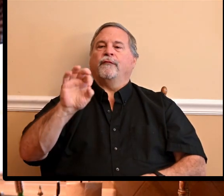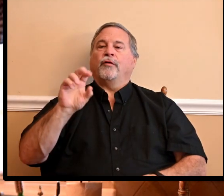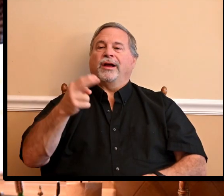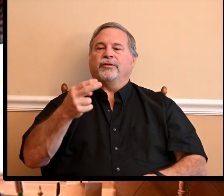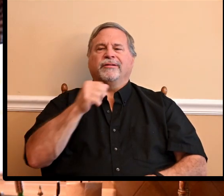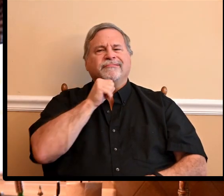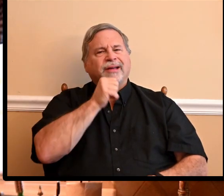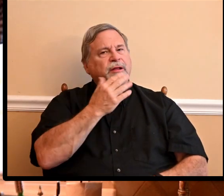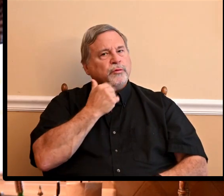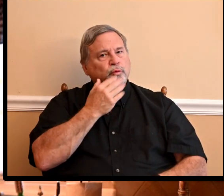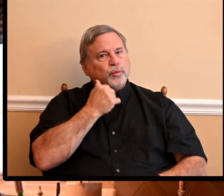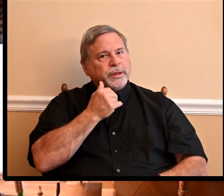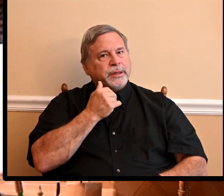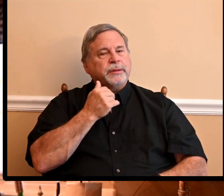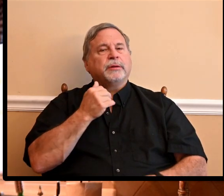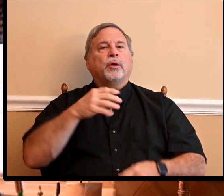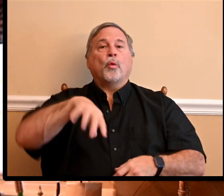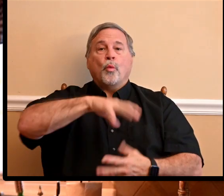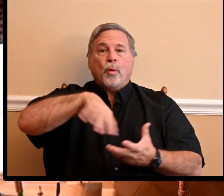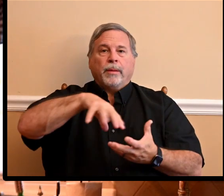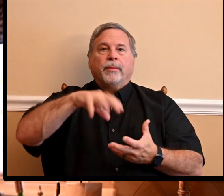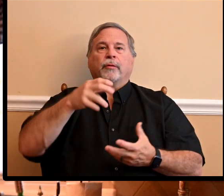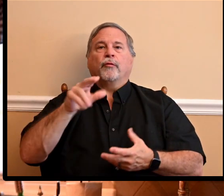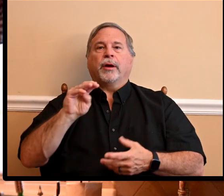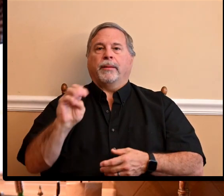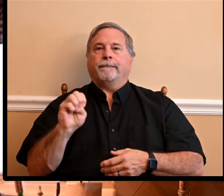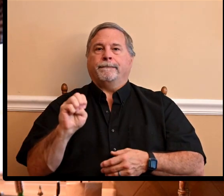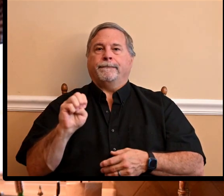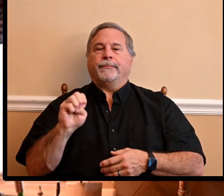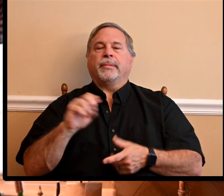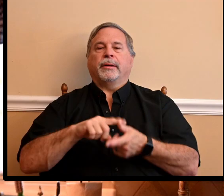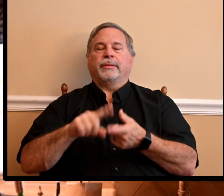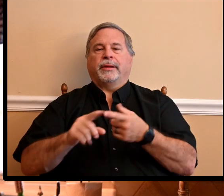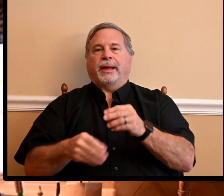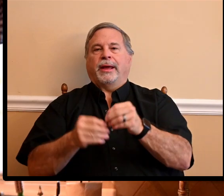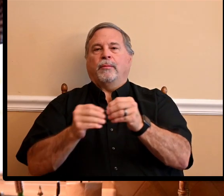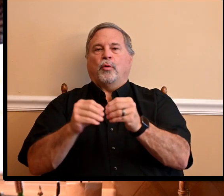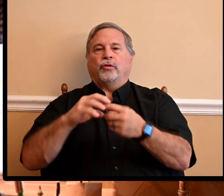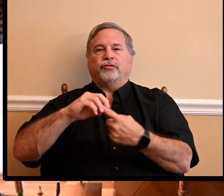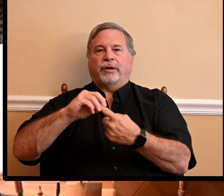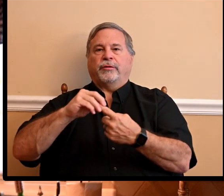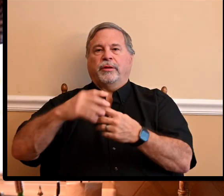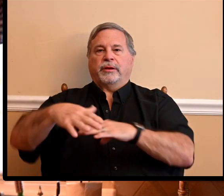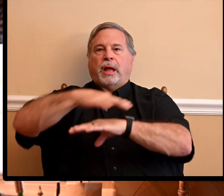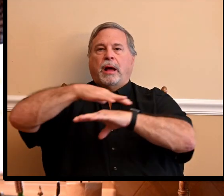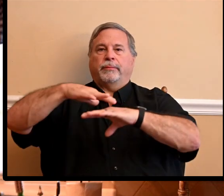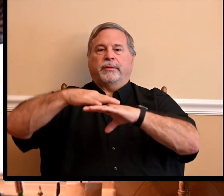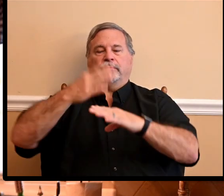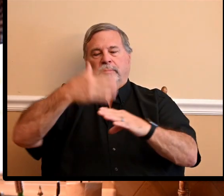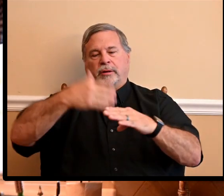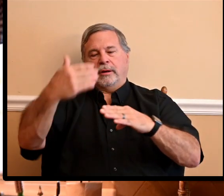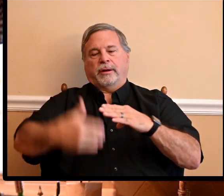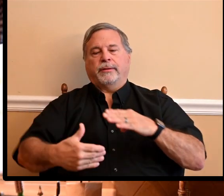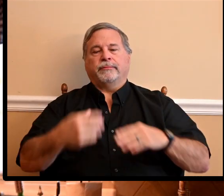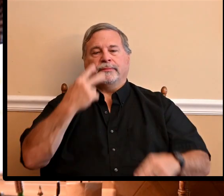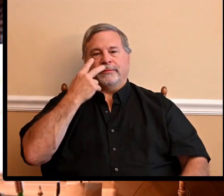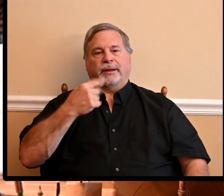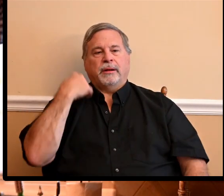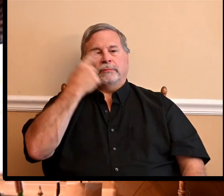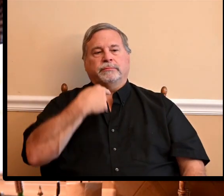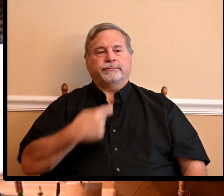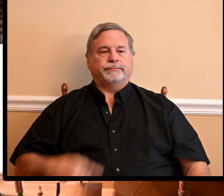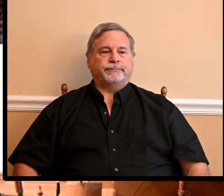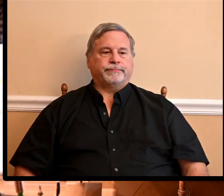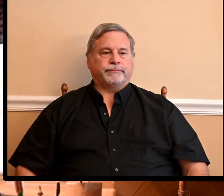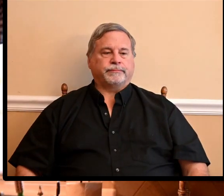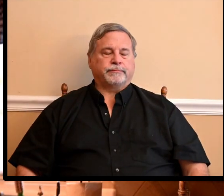creme fraiche, which is the unsweetened whipped cream. And on top we added some more of the cherries. So let's cut into this and see